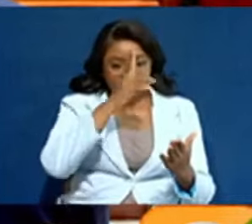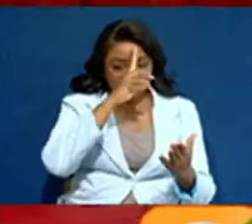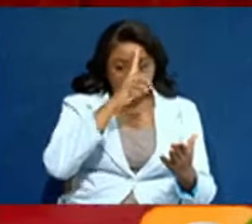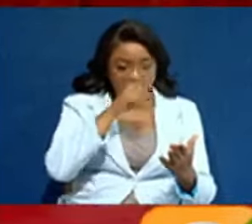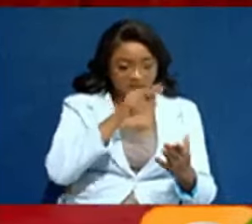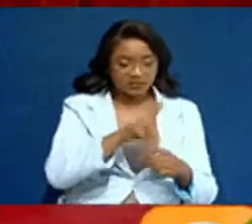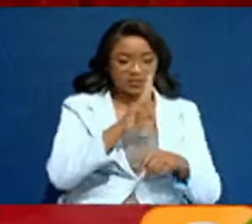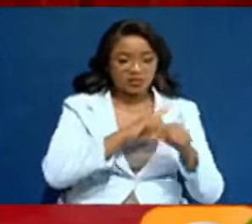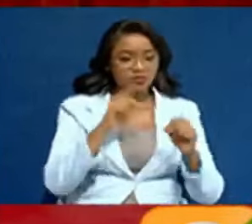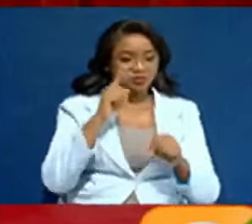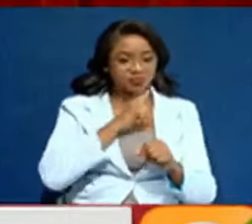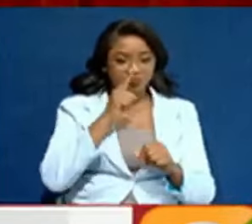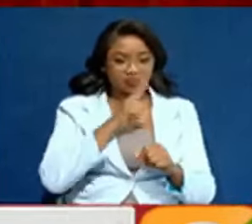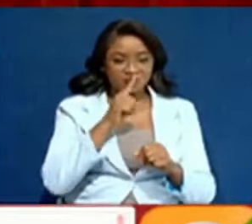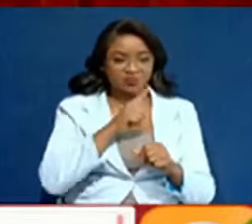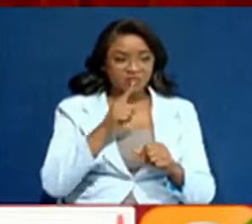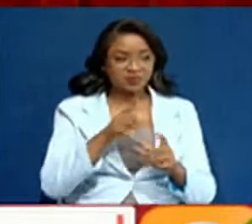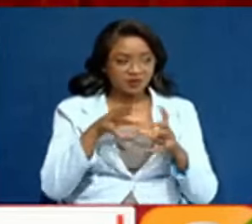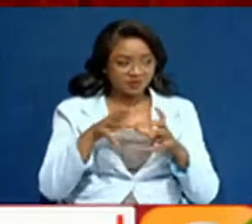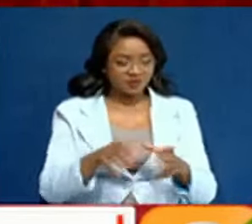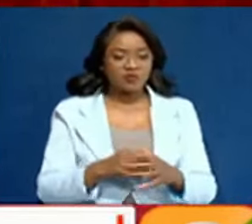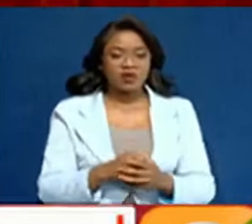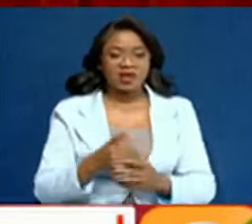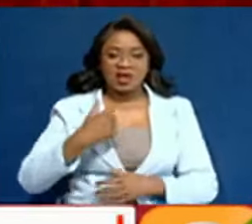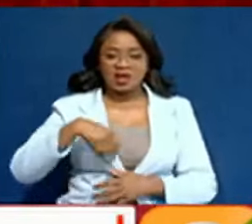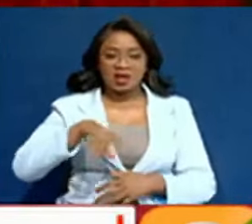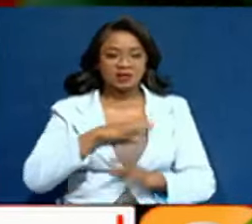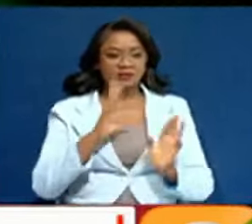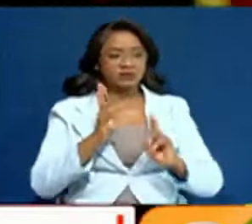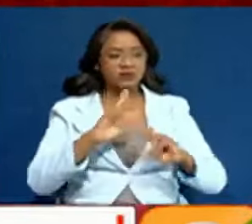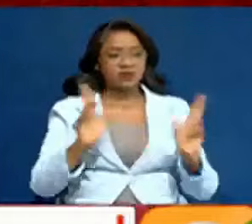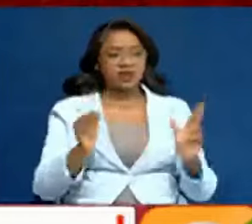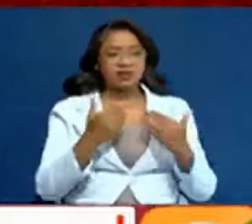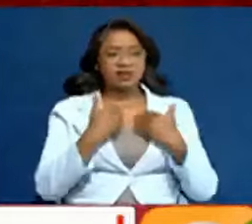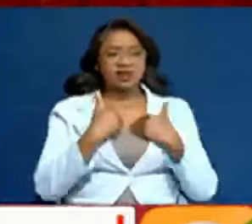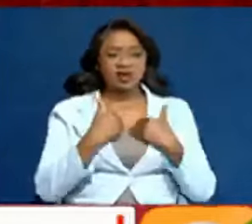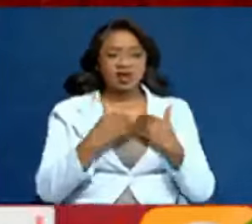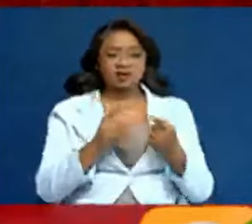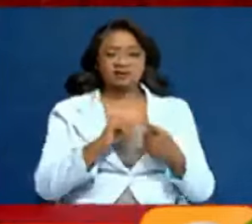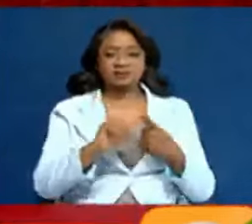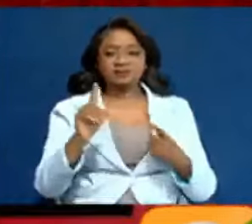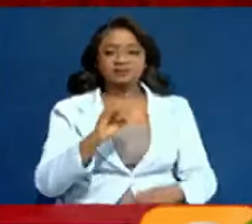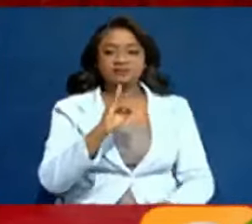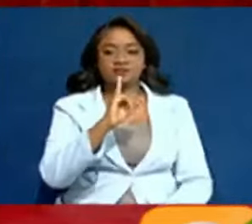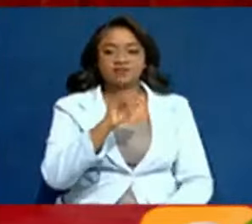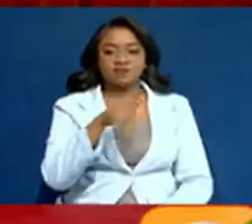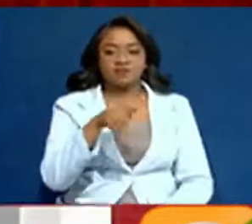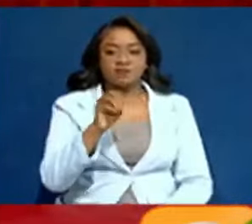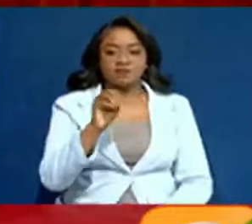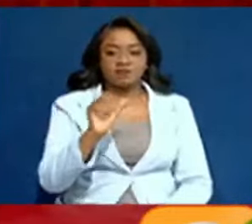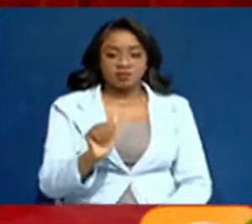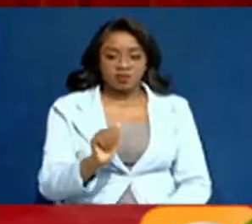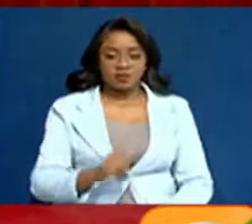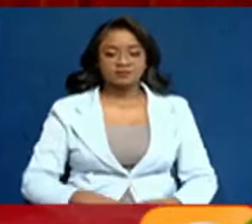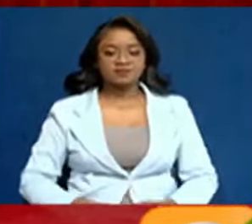have the oversight bodies, we have IPOA, we have the